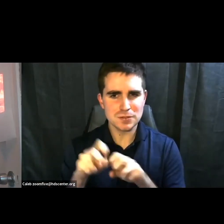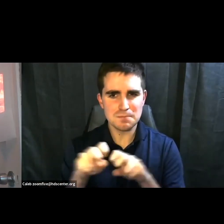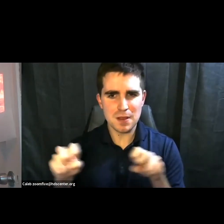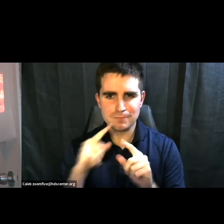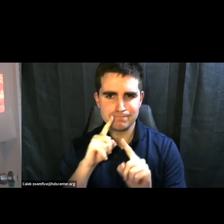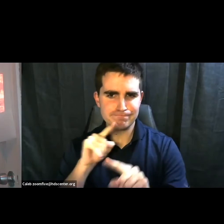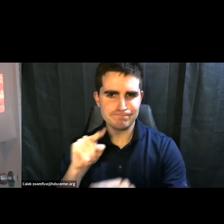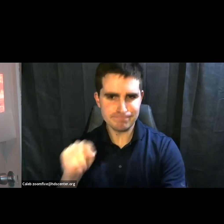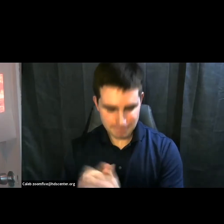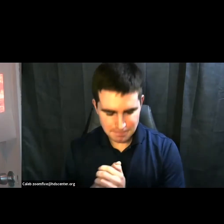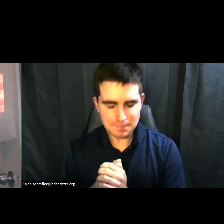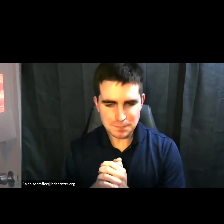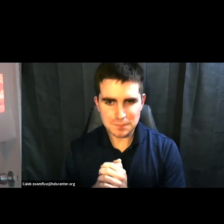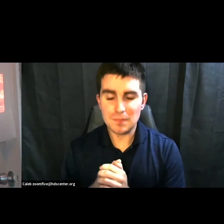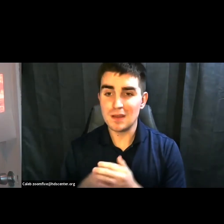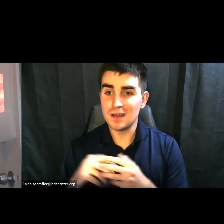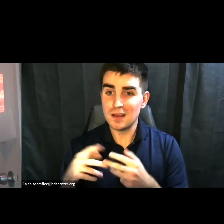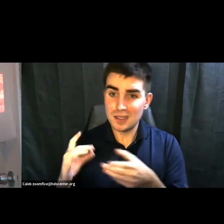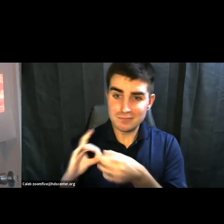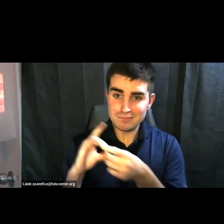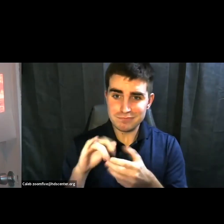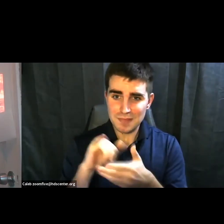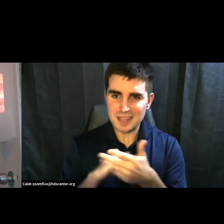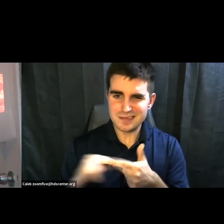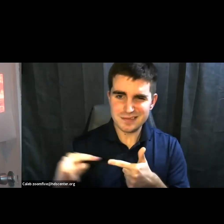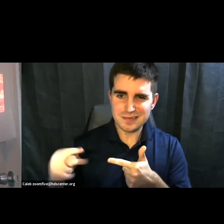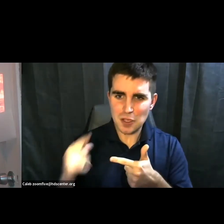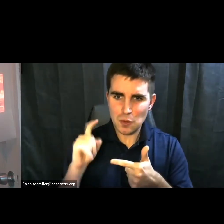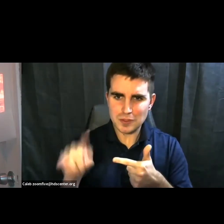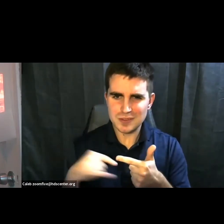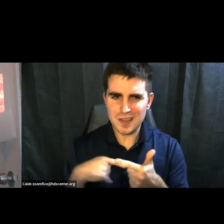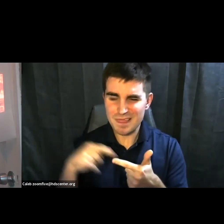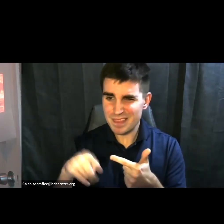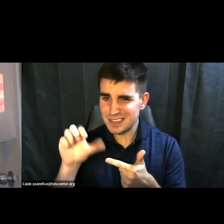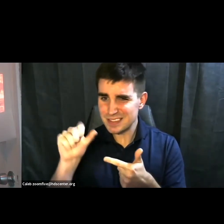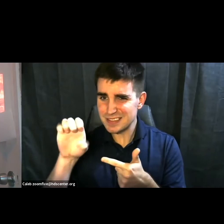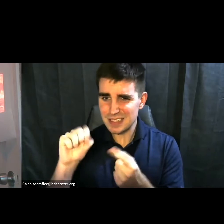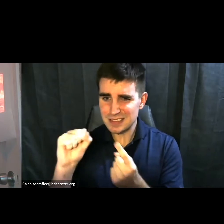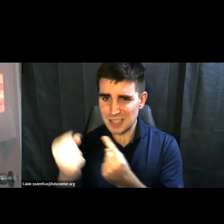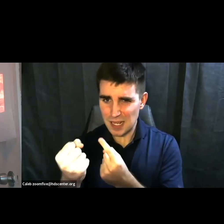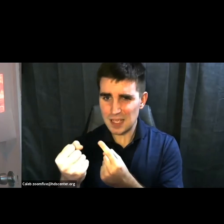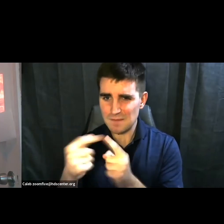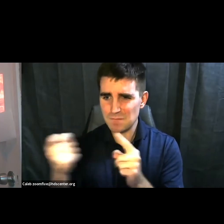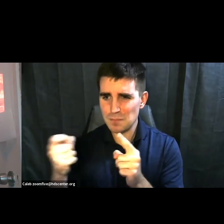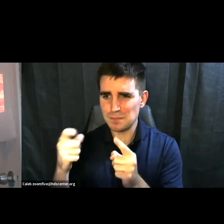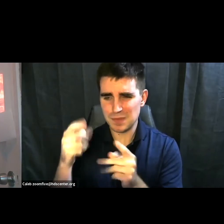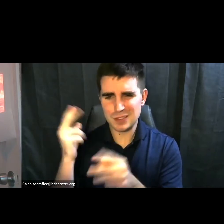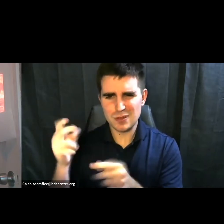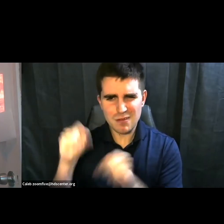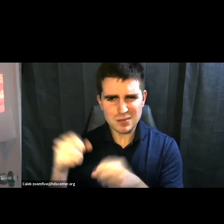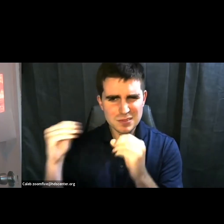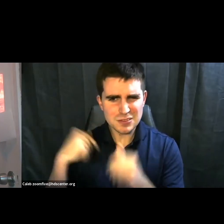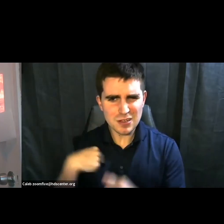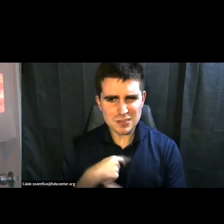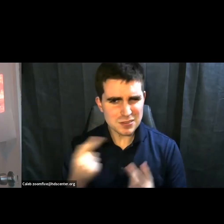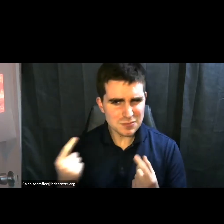second question too. What can this case study from history teach us as we continue in our collective endeavor to